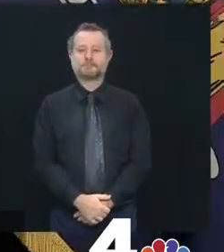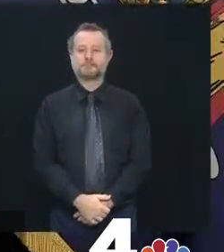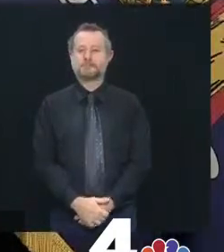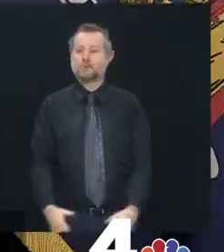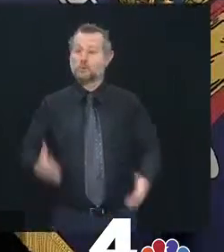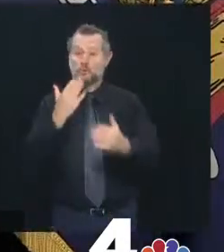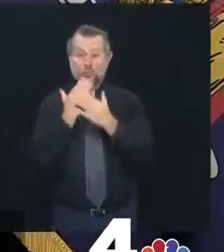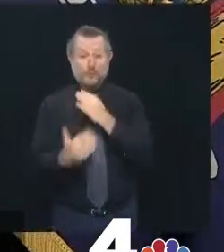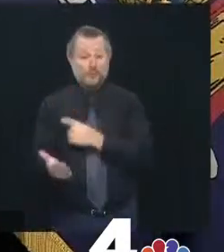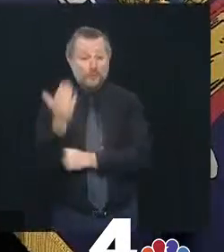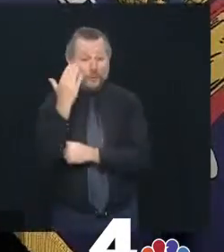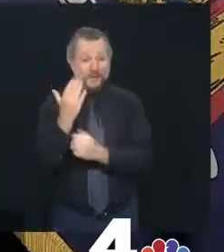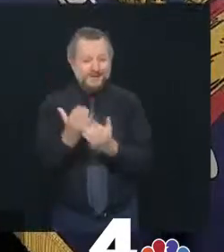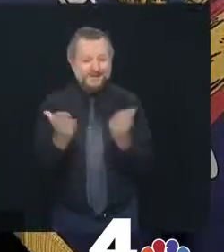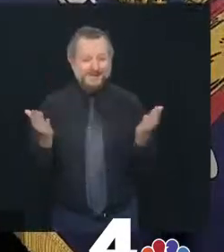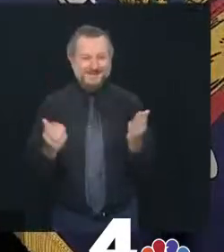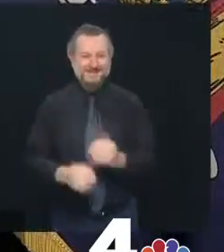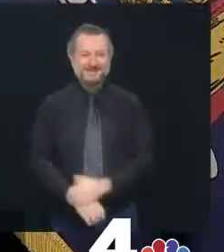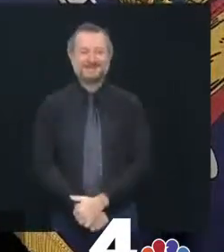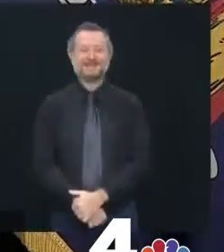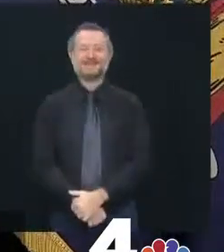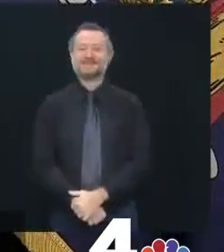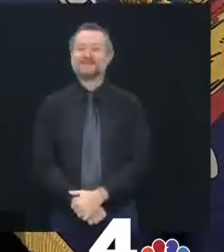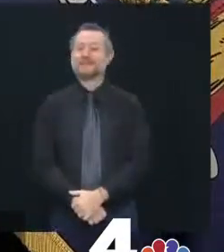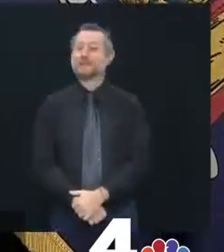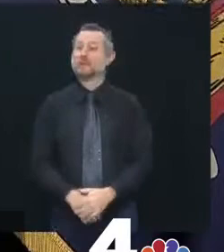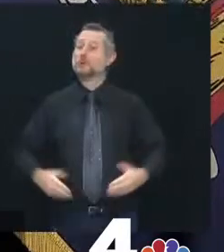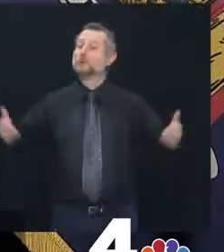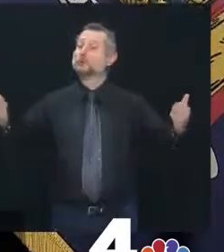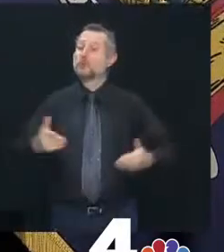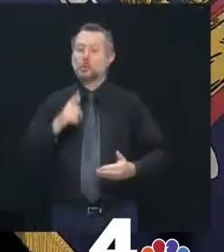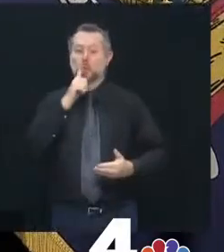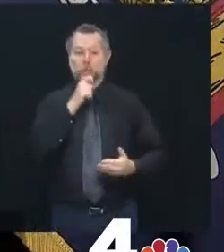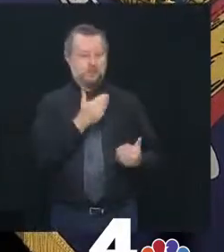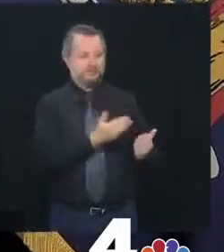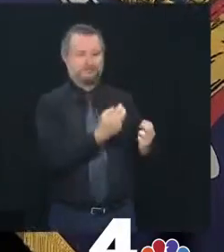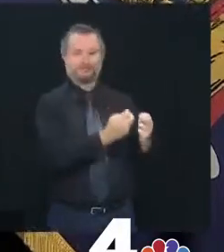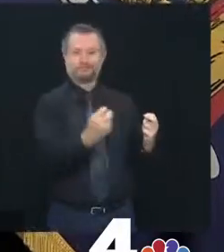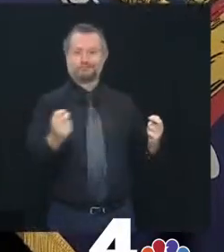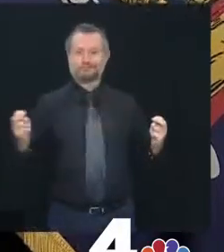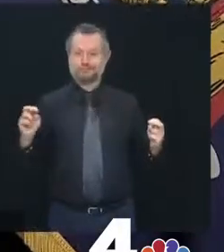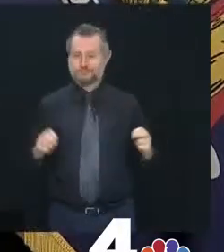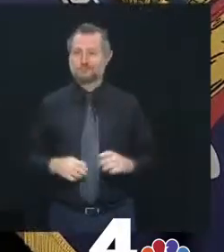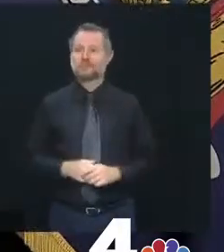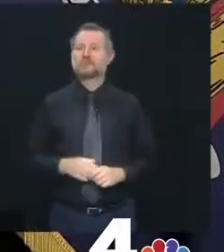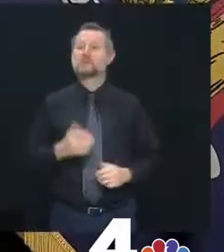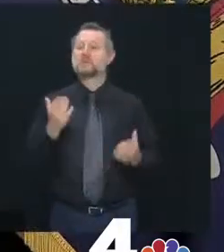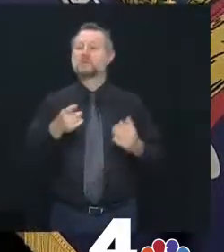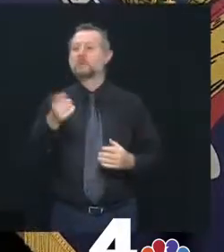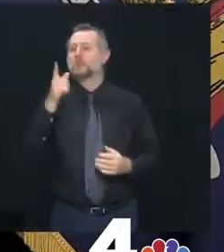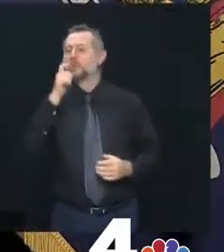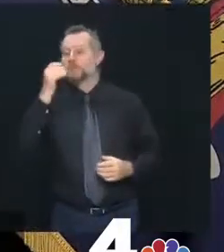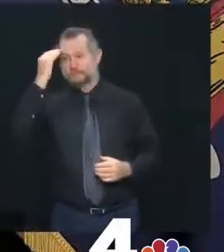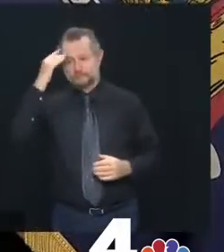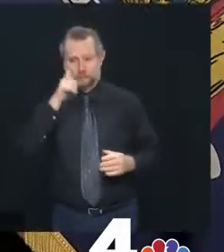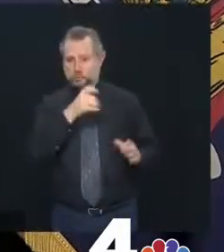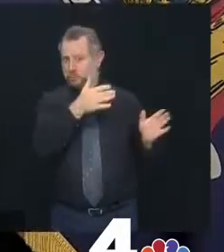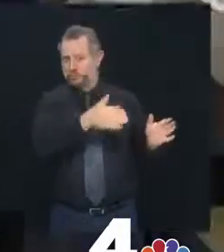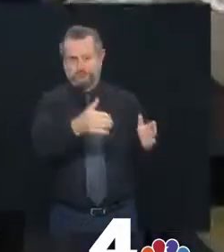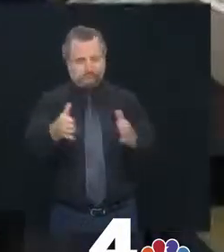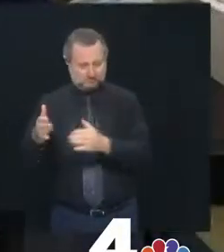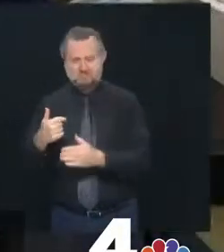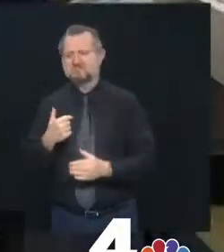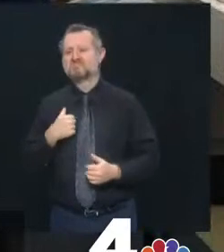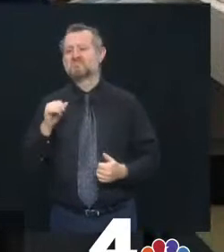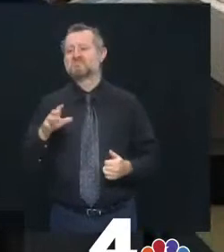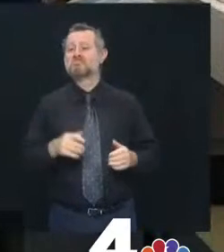Good morning. Let me introduce the people who are here today, just for those of you who may not know someone. To my far